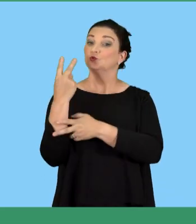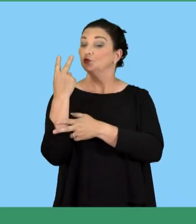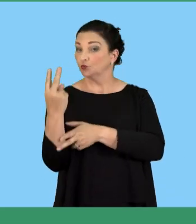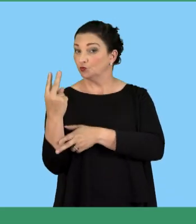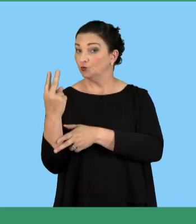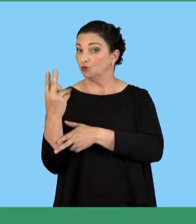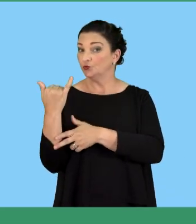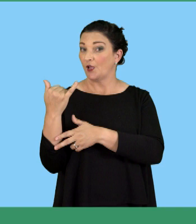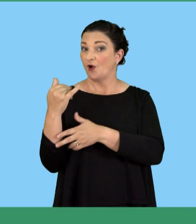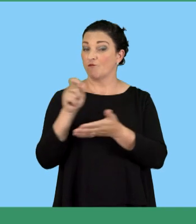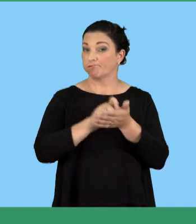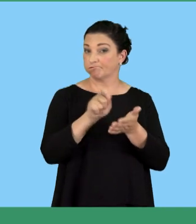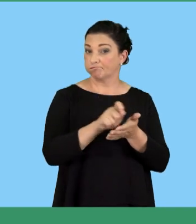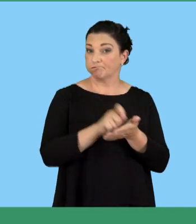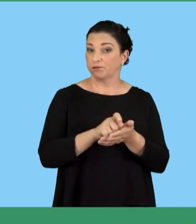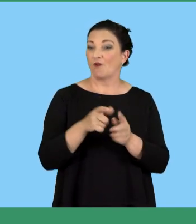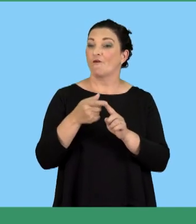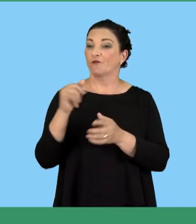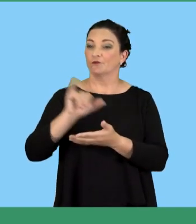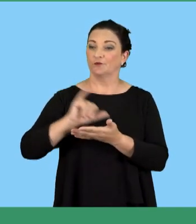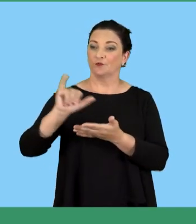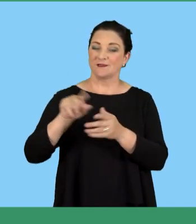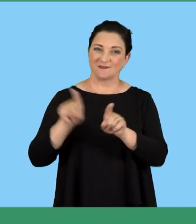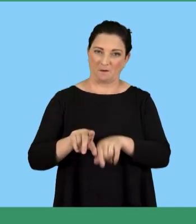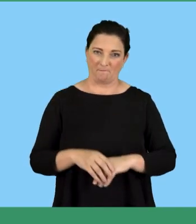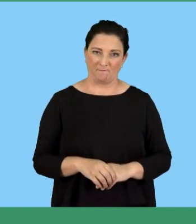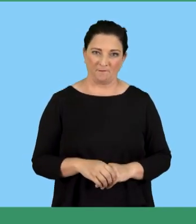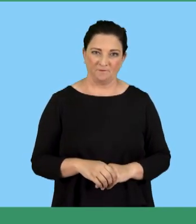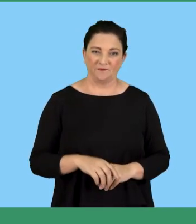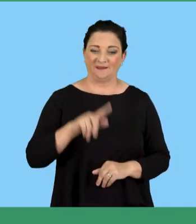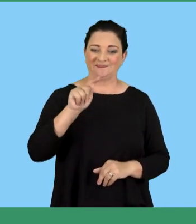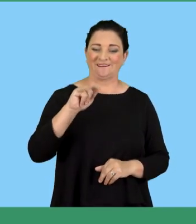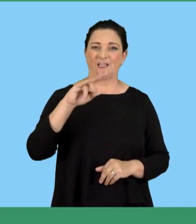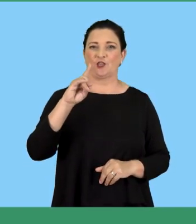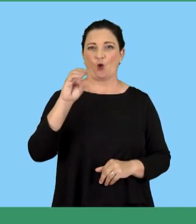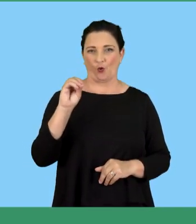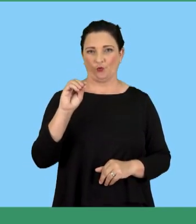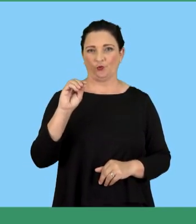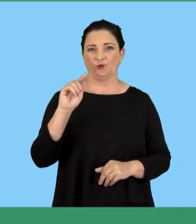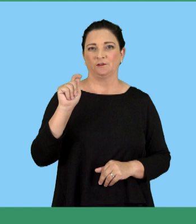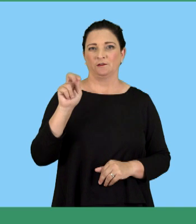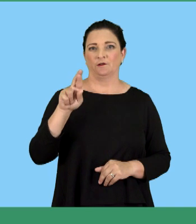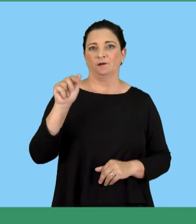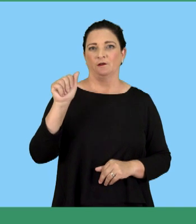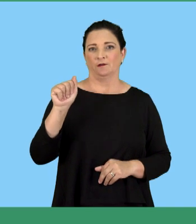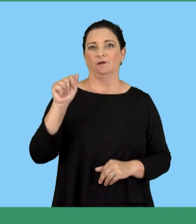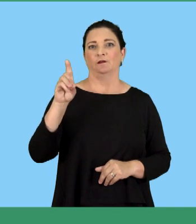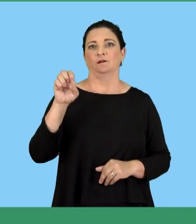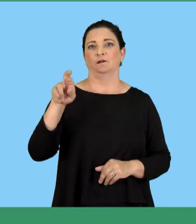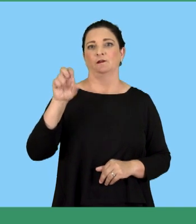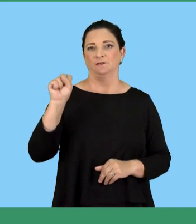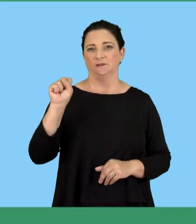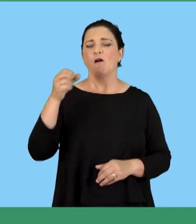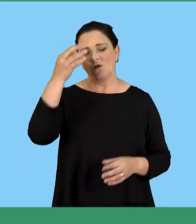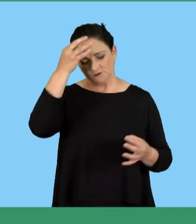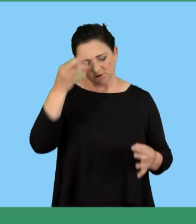2 purposes of corporate social responsibility from the scenario above. Tido Traders. Tido Traders